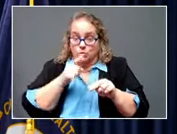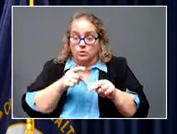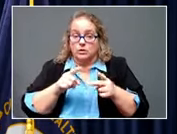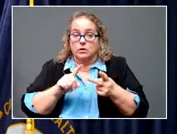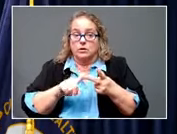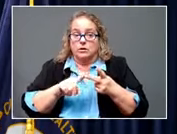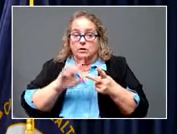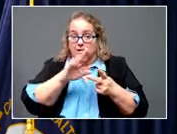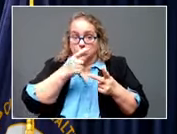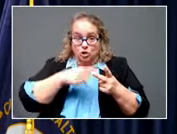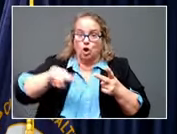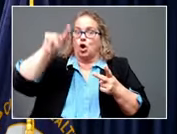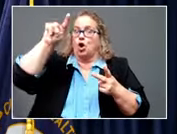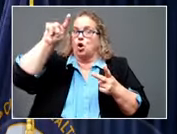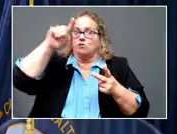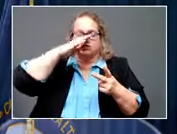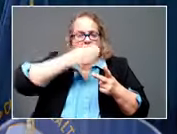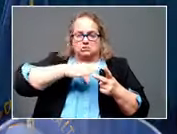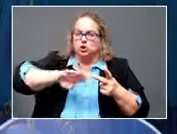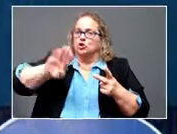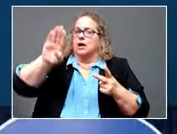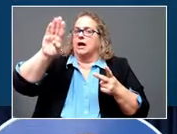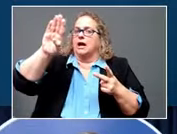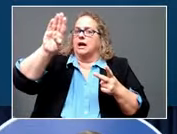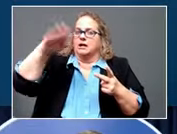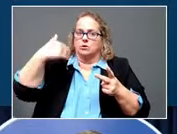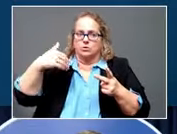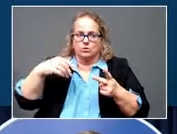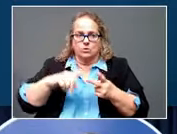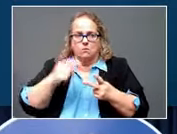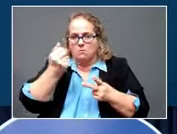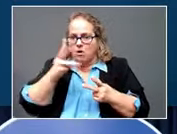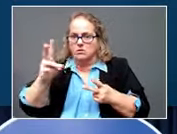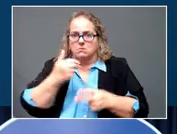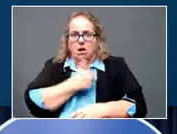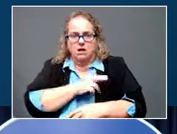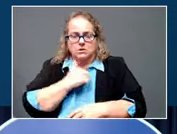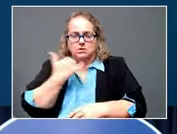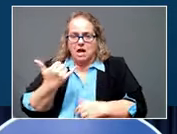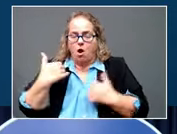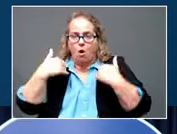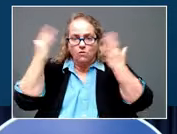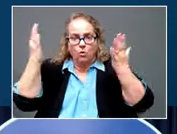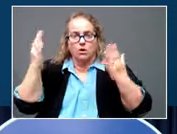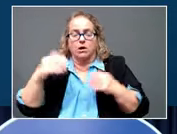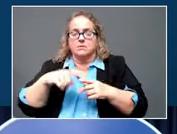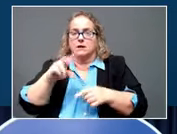like a line going straight up. Multiple hospitals now overrun in the